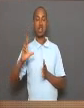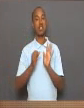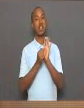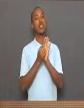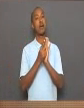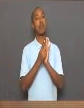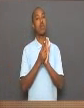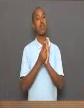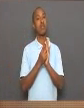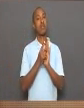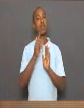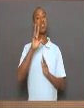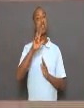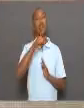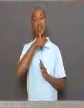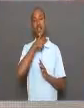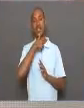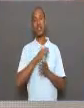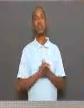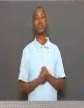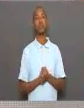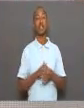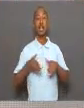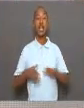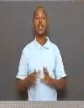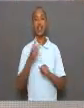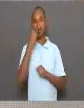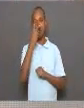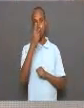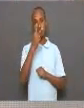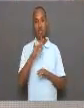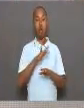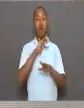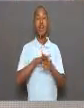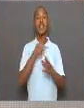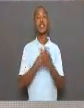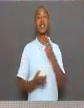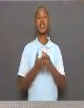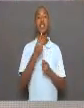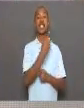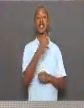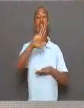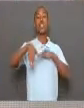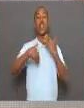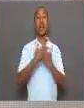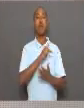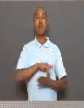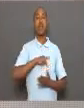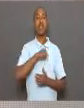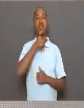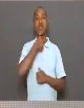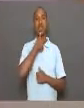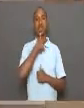example of a ternary acid. Let us move on and discuss some general properties of